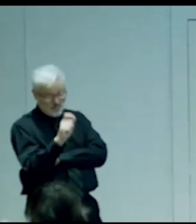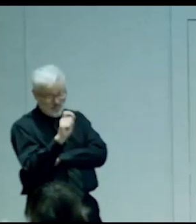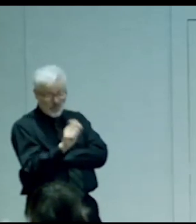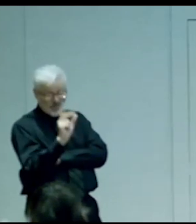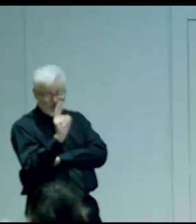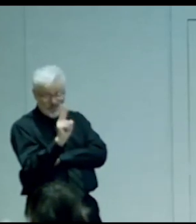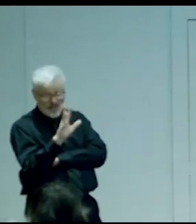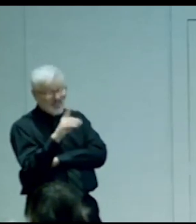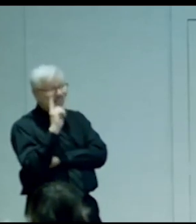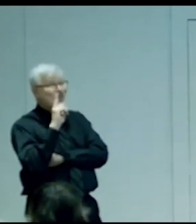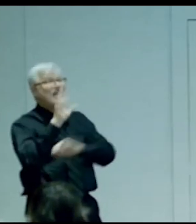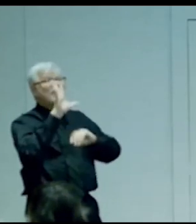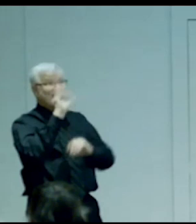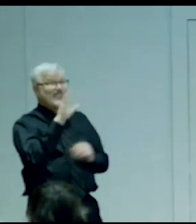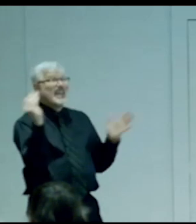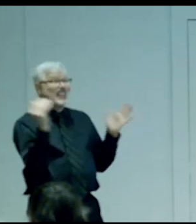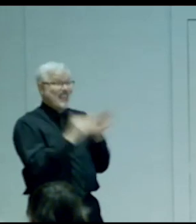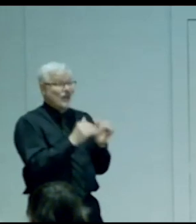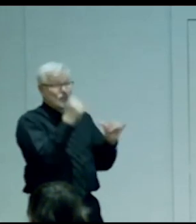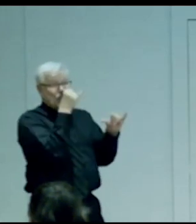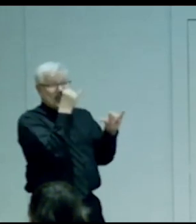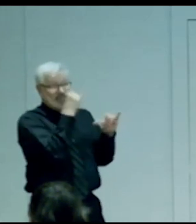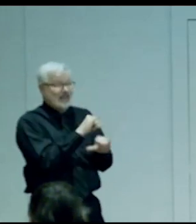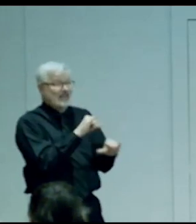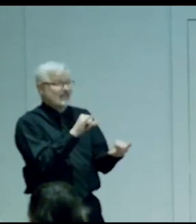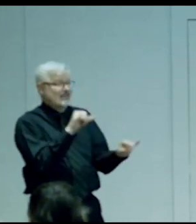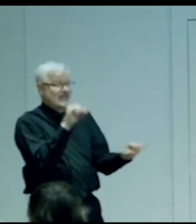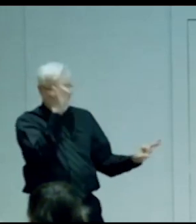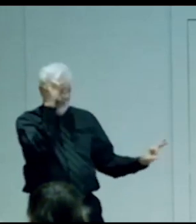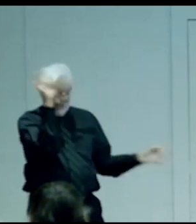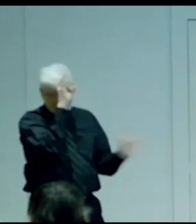Of 50,000 ridiculous, idiotic.